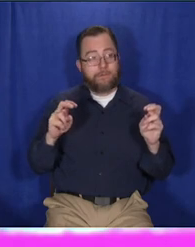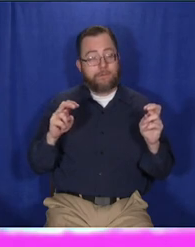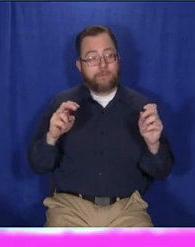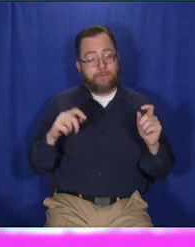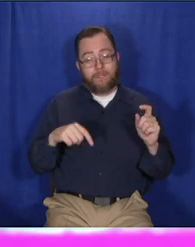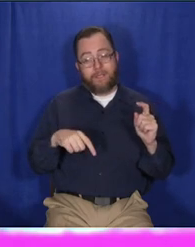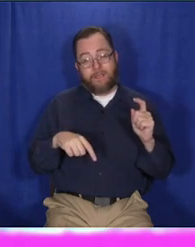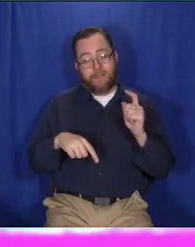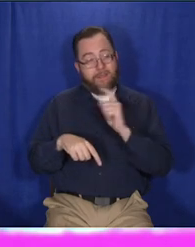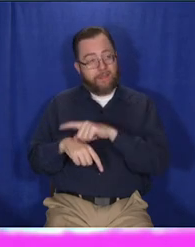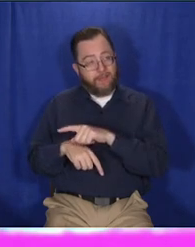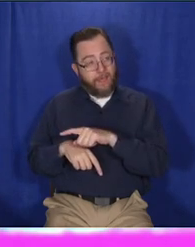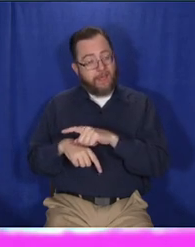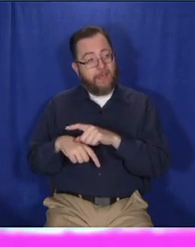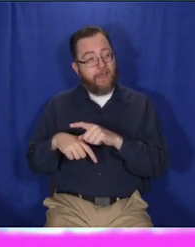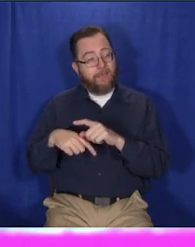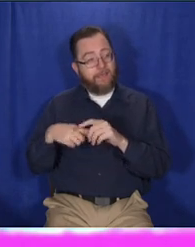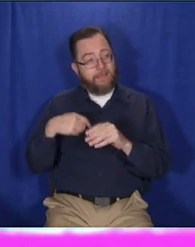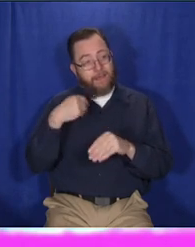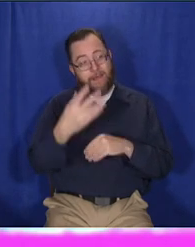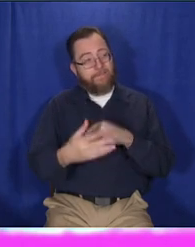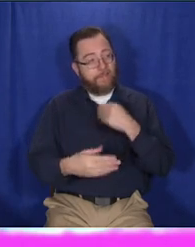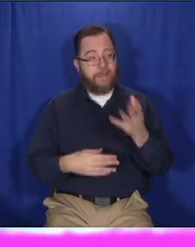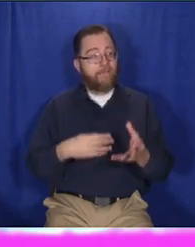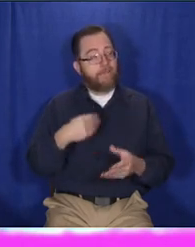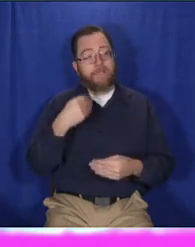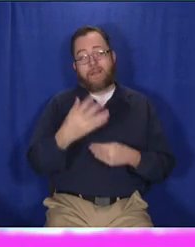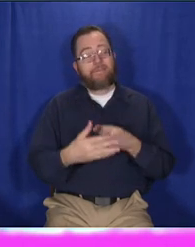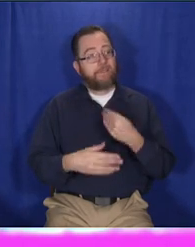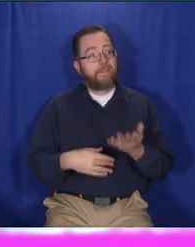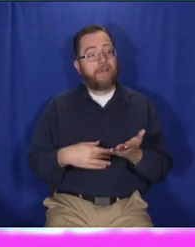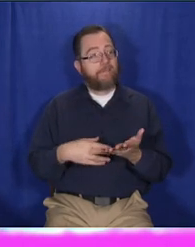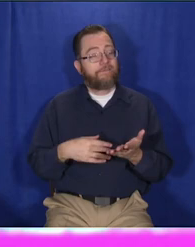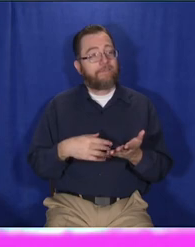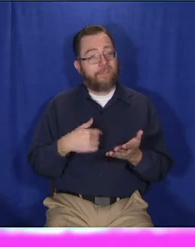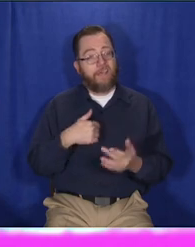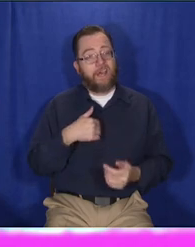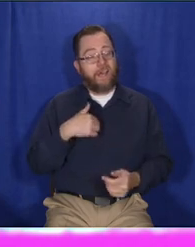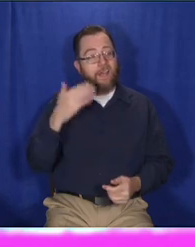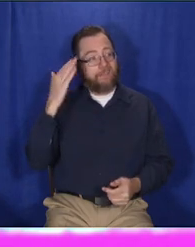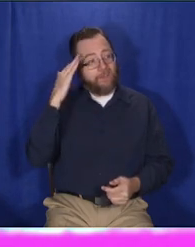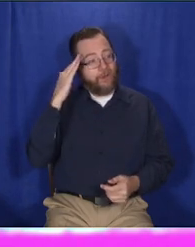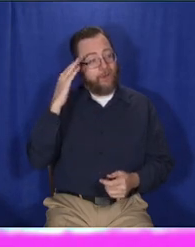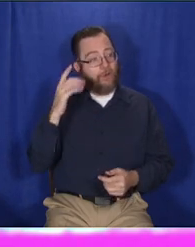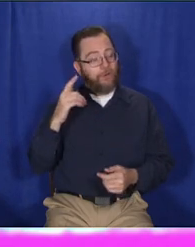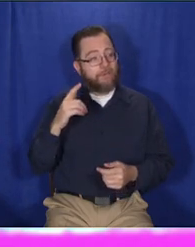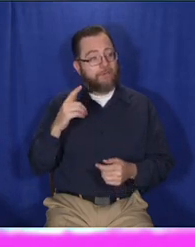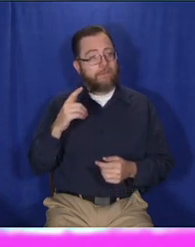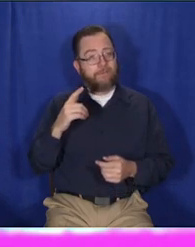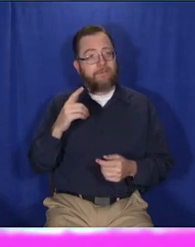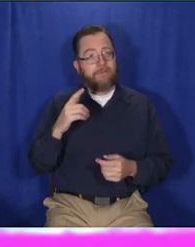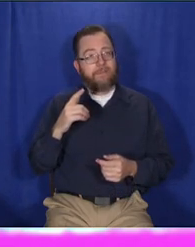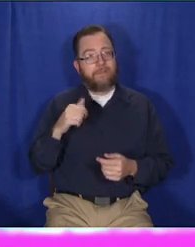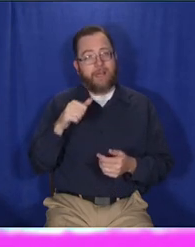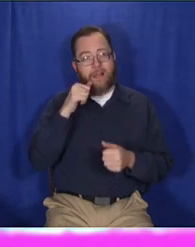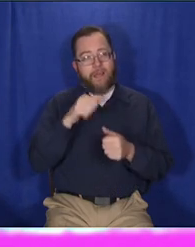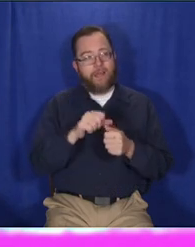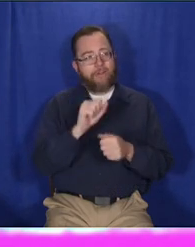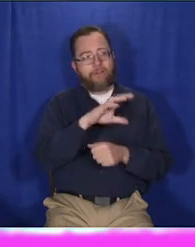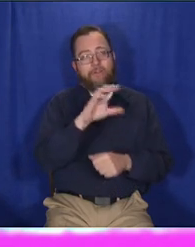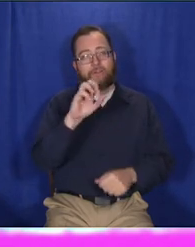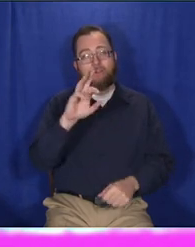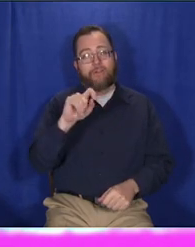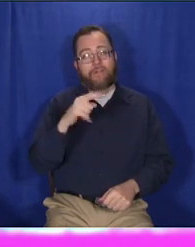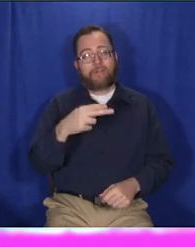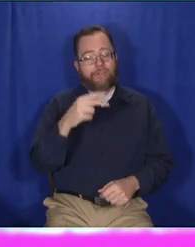means, as I can testify, and beyond their means, of their own accord." That's why I said in the beginning, you